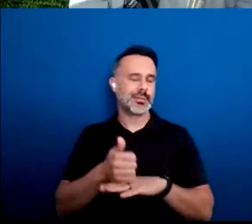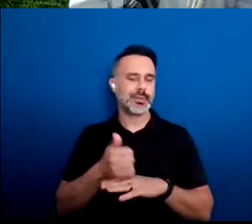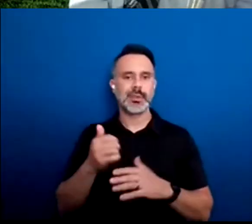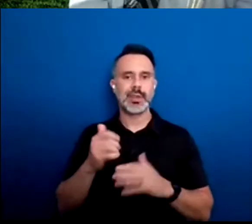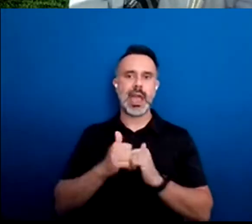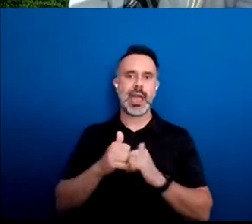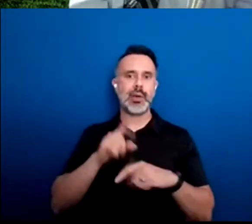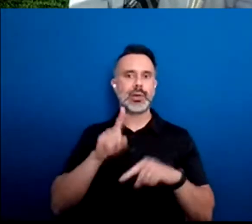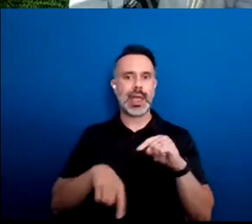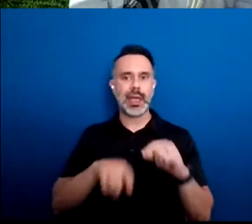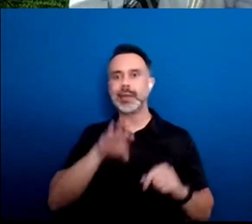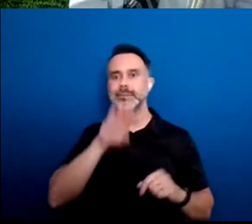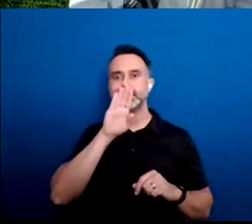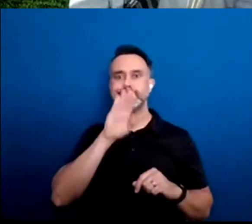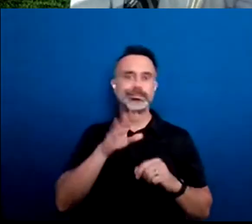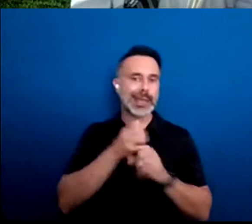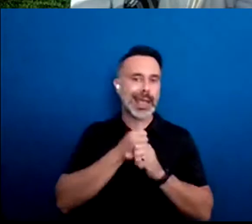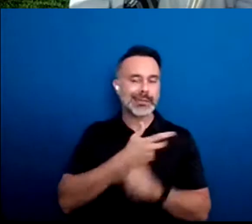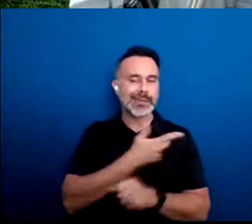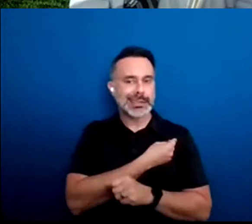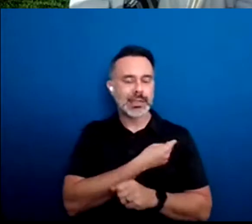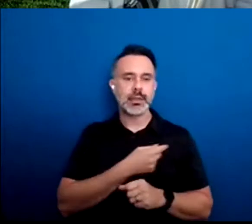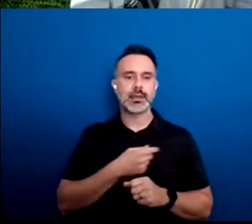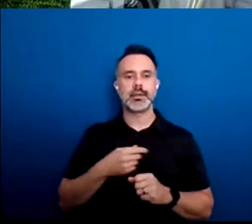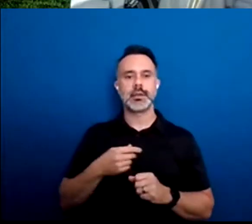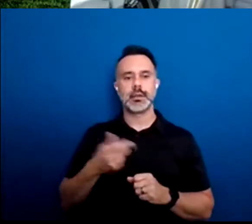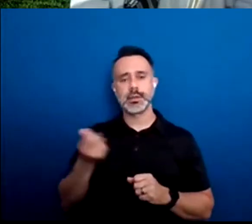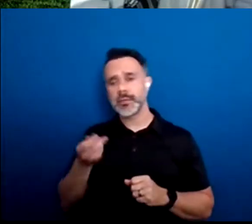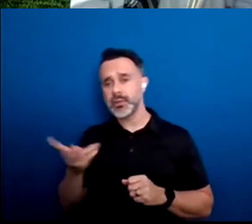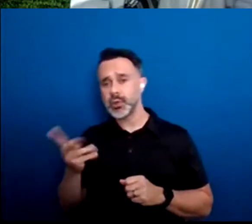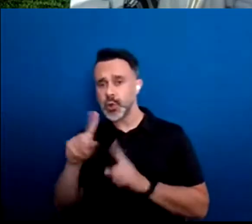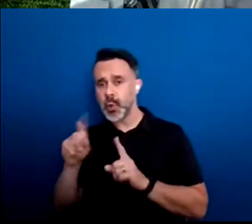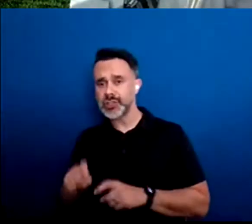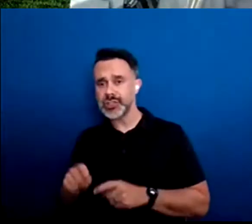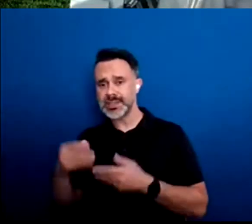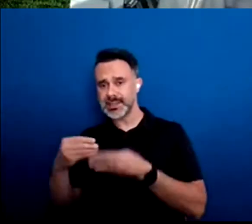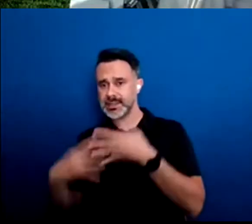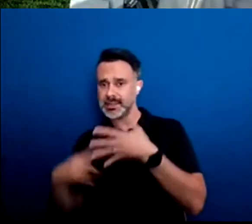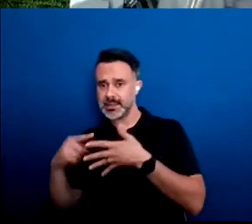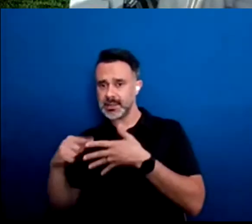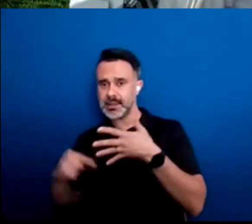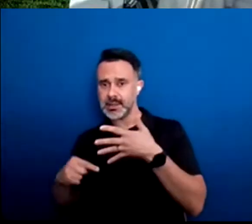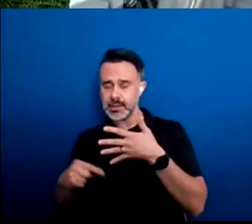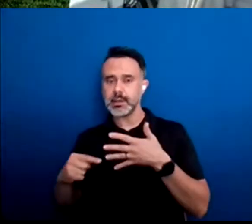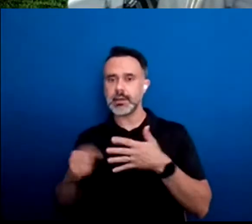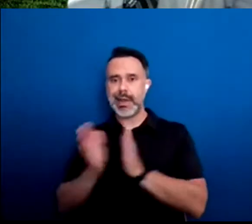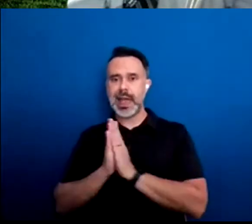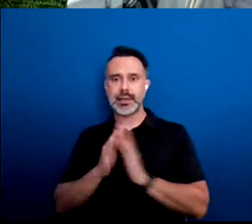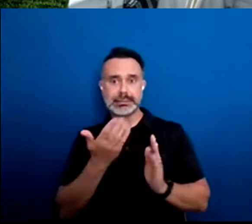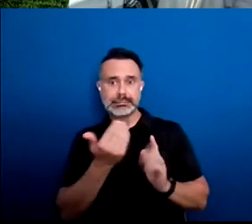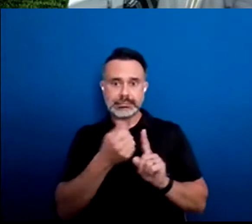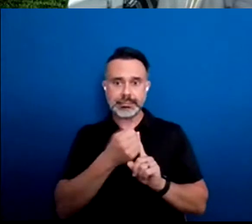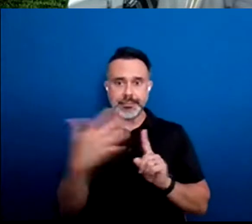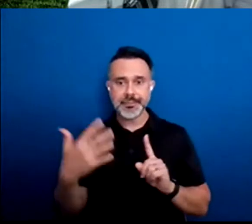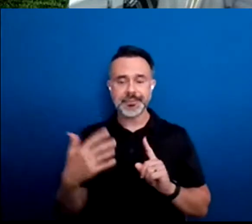vaccine. And there's a couple questions here, probably 5, that talk a little bit more about that. So just hoping we can talk a